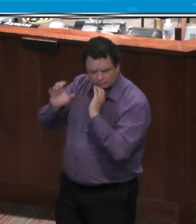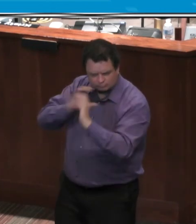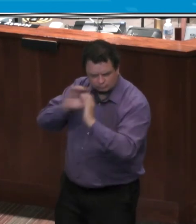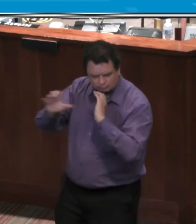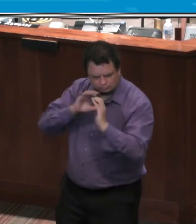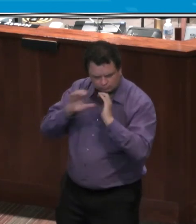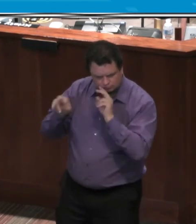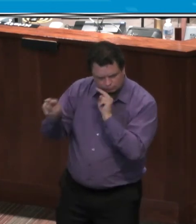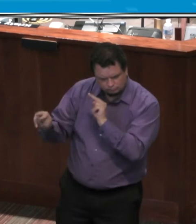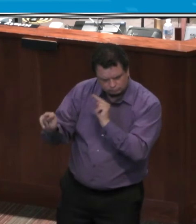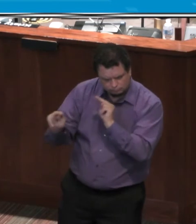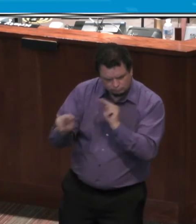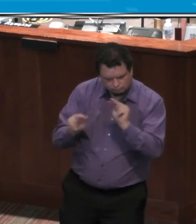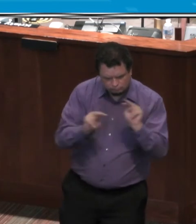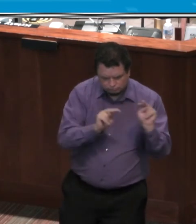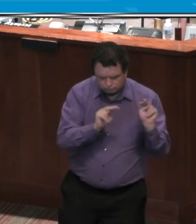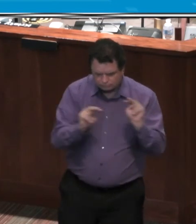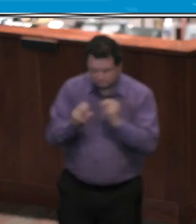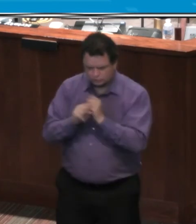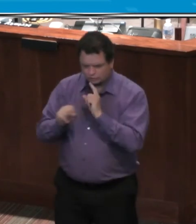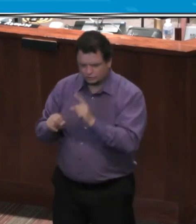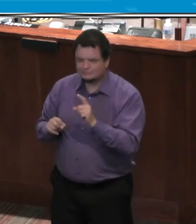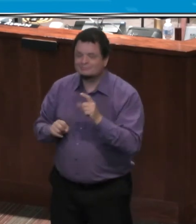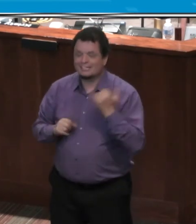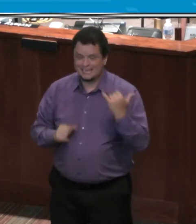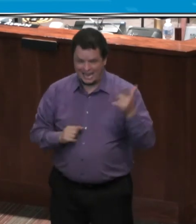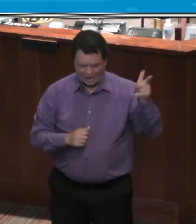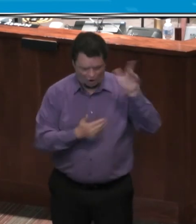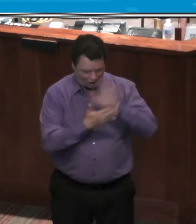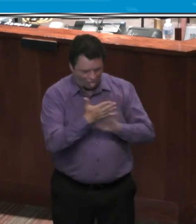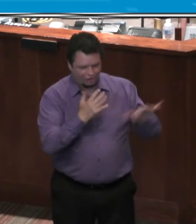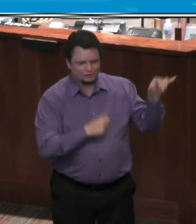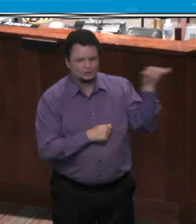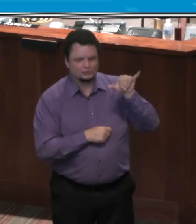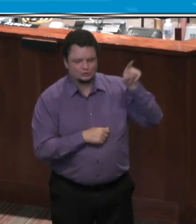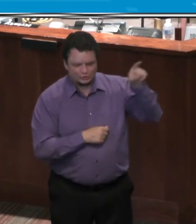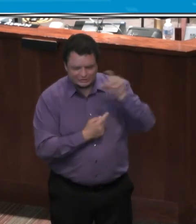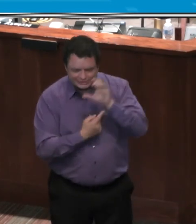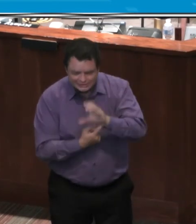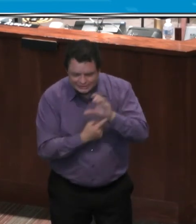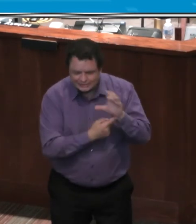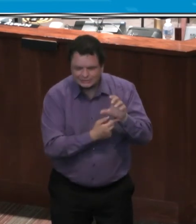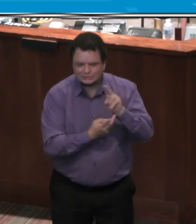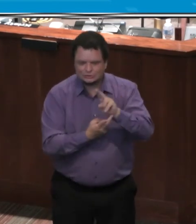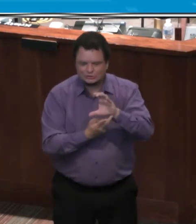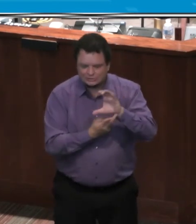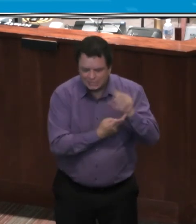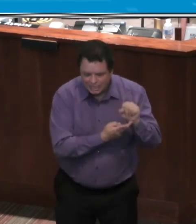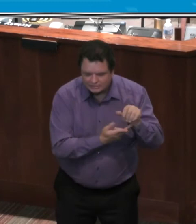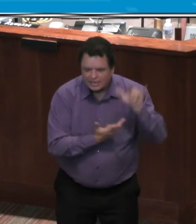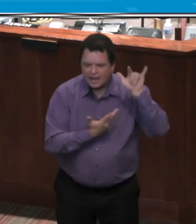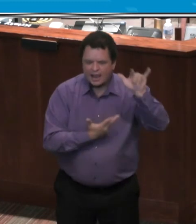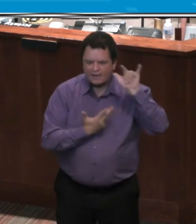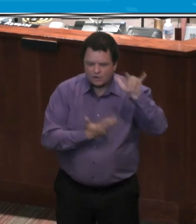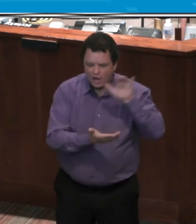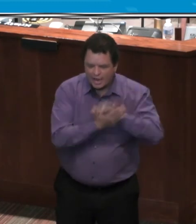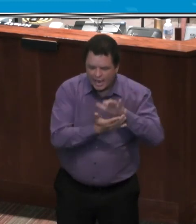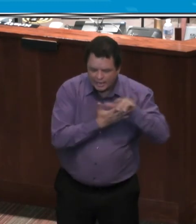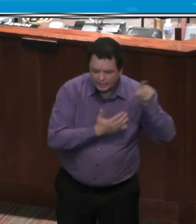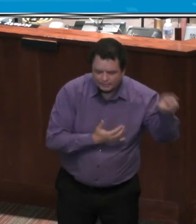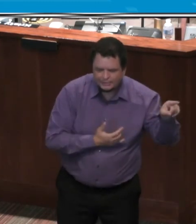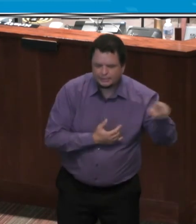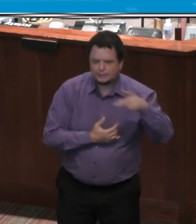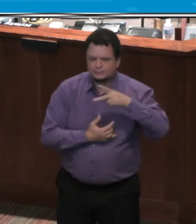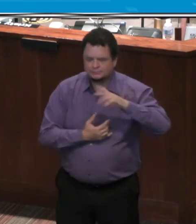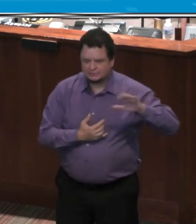it's UCCS or CC or Air Force Academy, and so we're in close communication and also providing